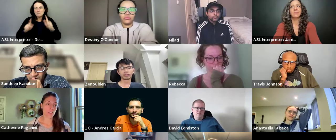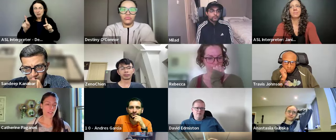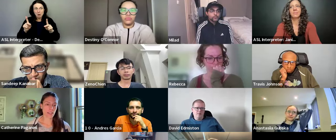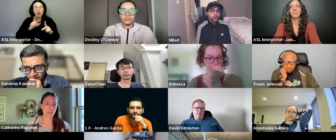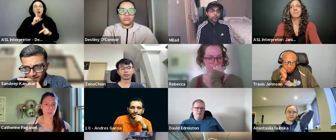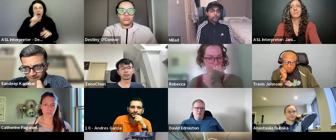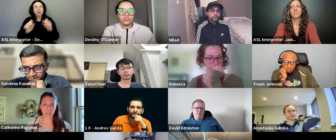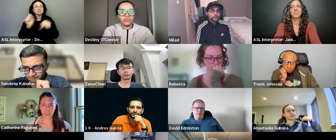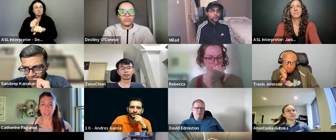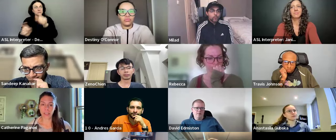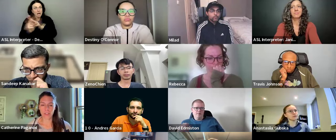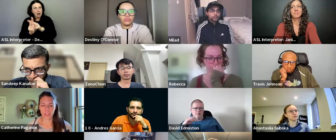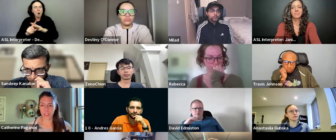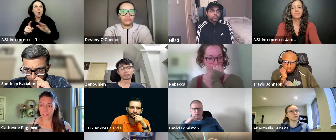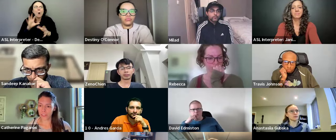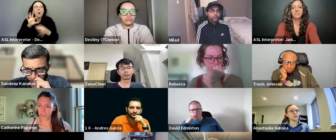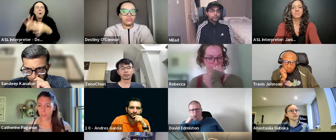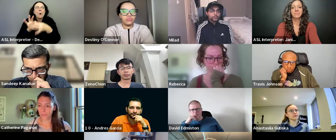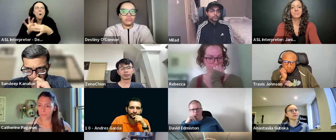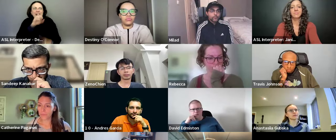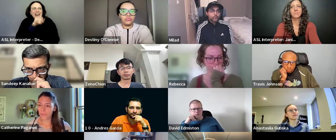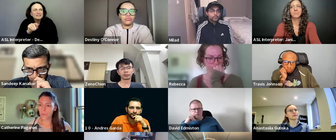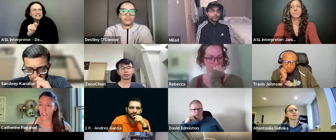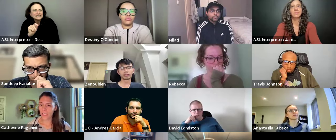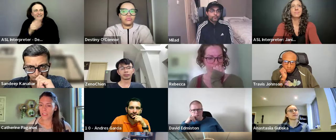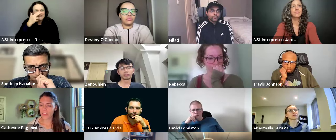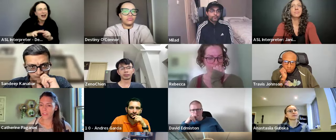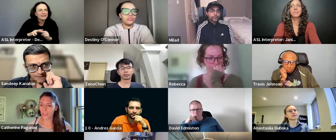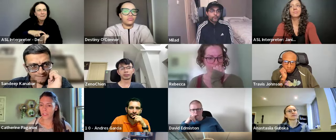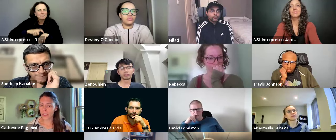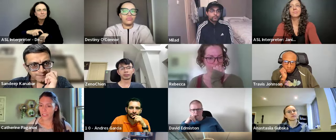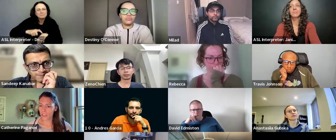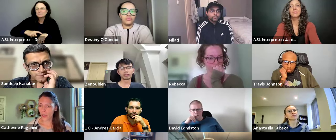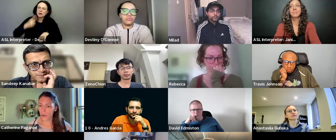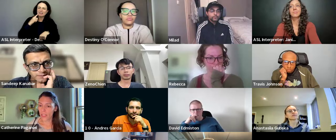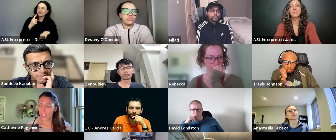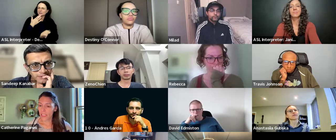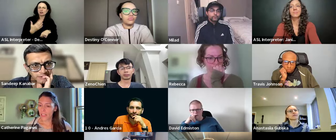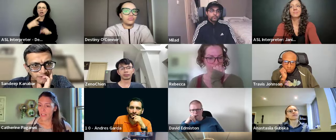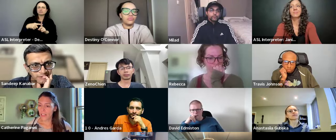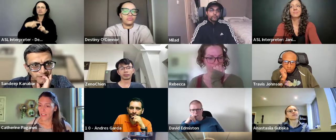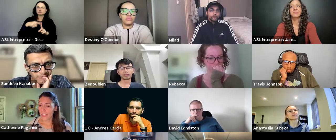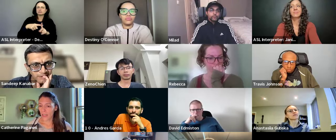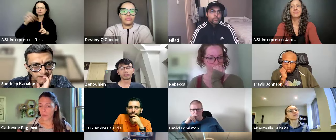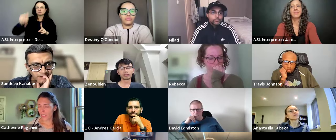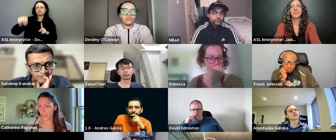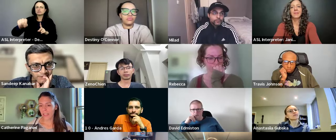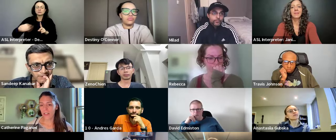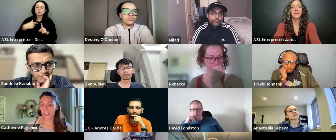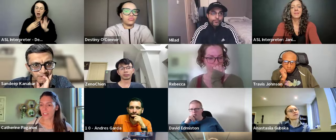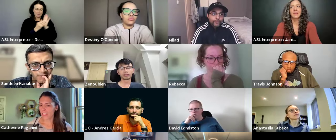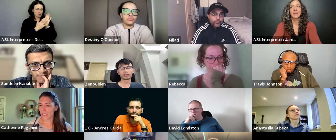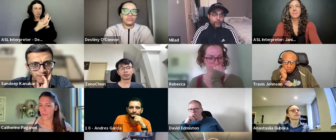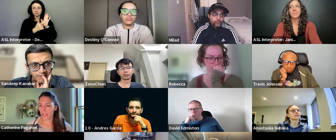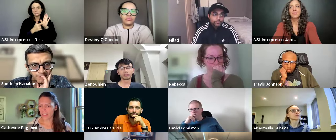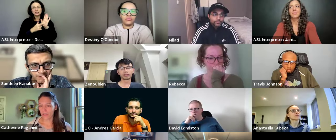actually did attend were very engaged and they loved it. So I think it is a good thing. So yeah, I put it in